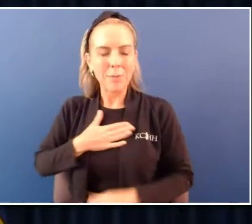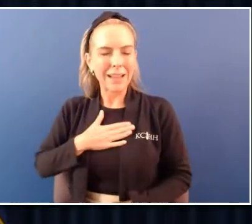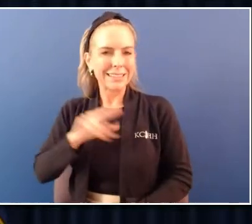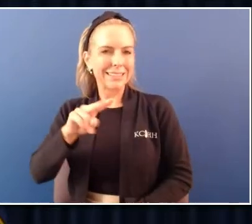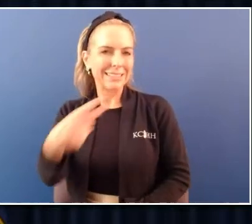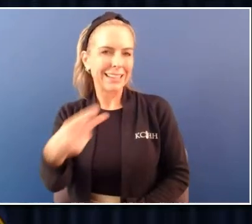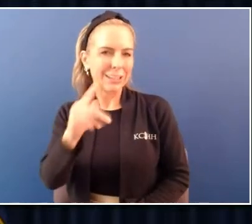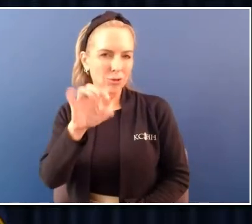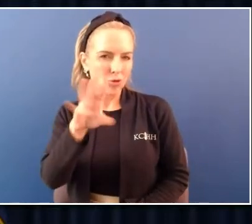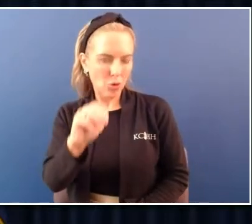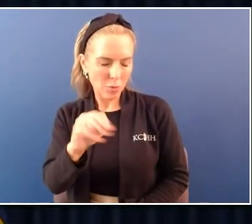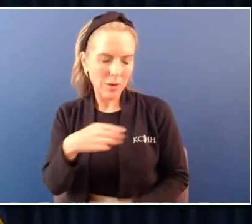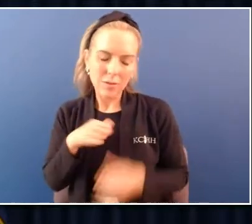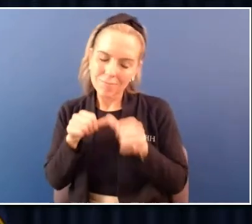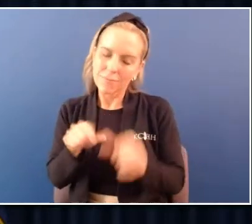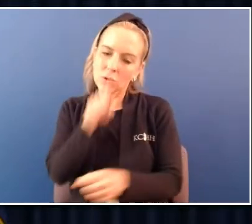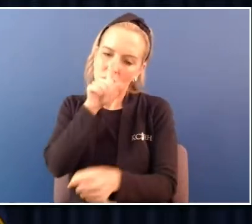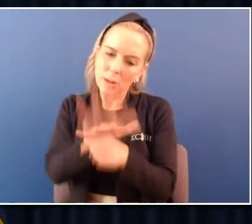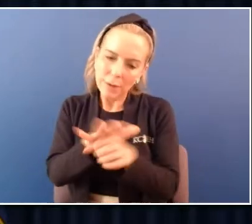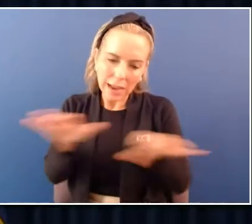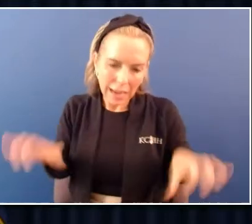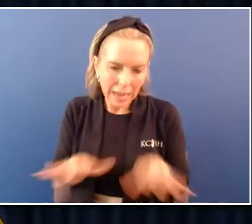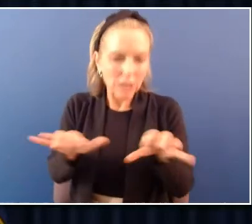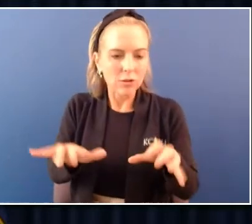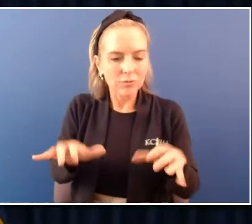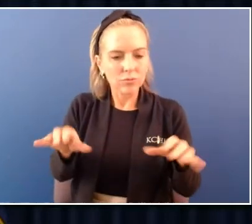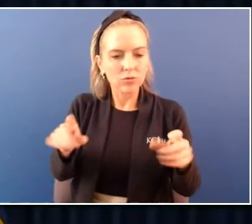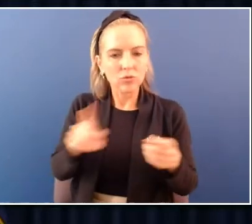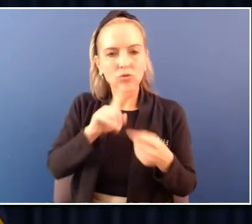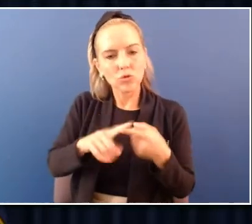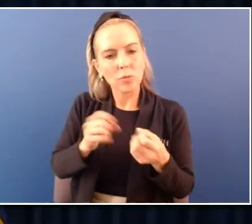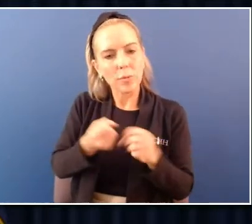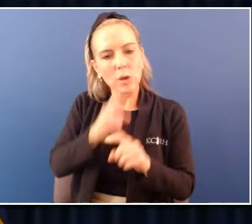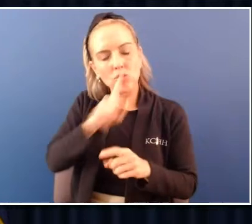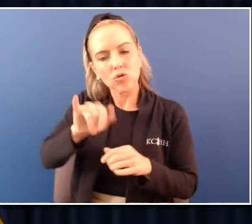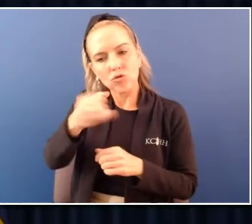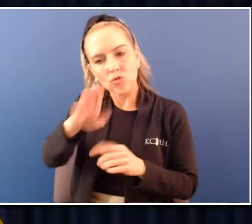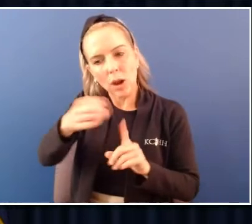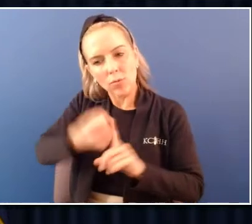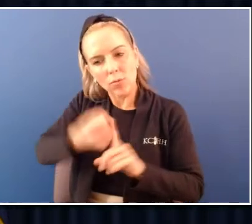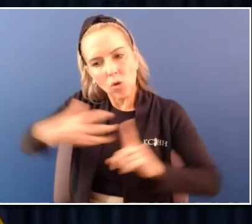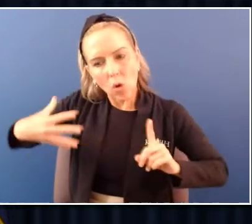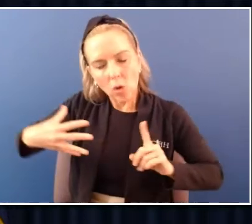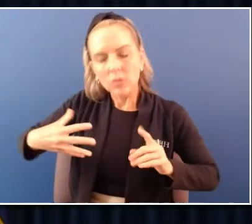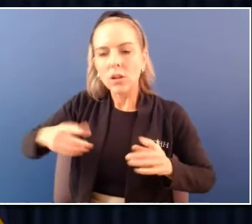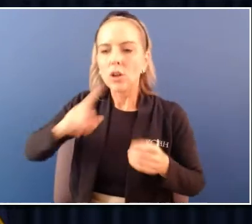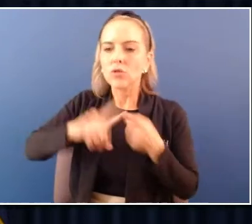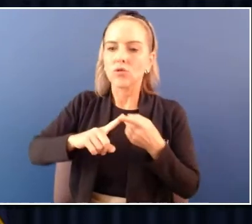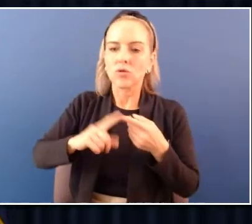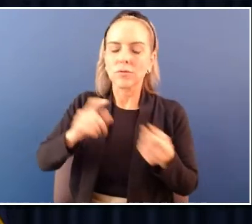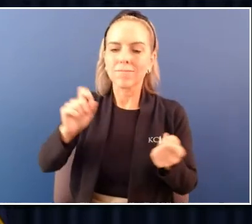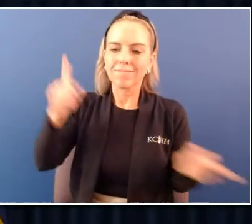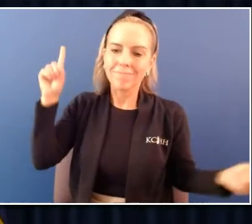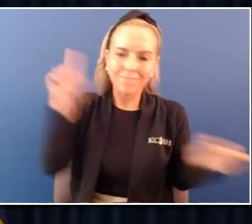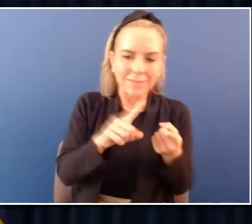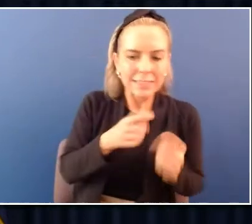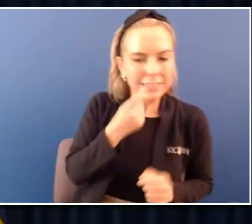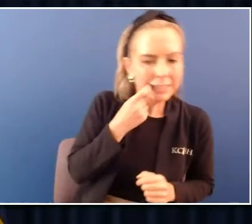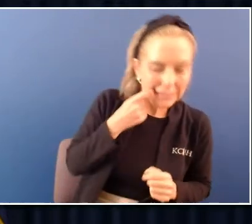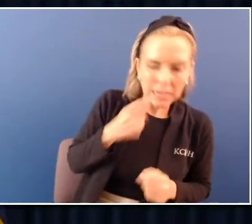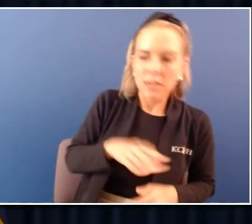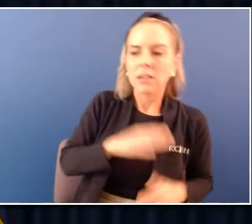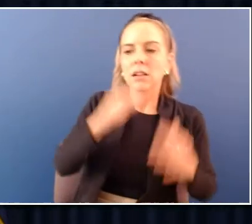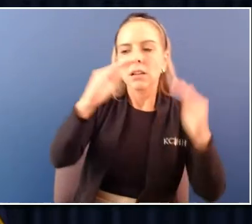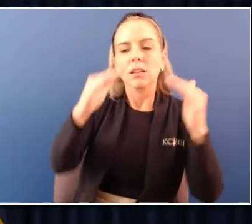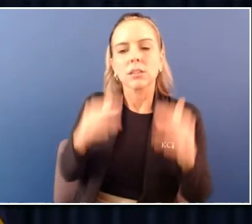remain committed to taking the actions needed to further job growth, combat addiction, speed recovery from natural disasters,